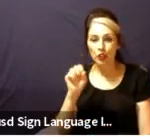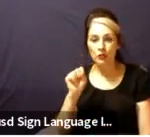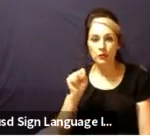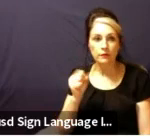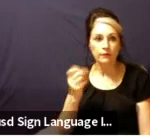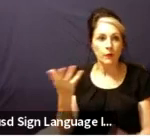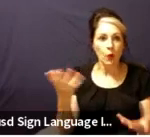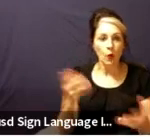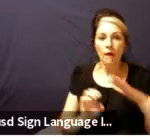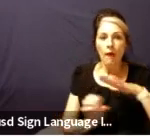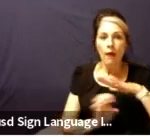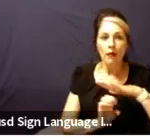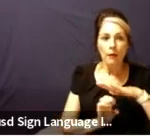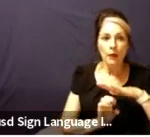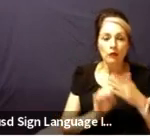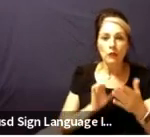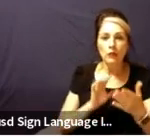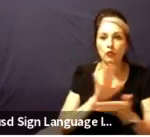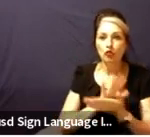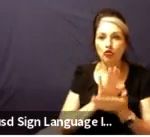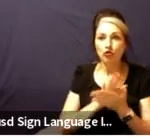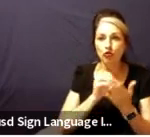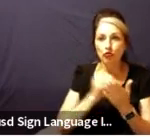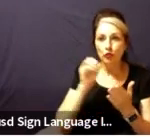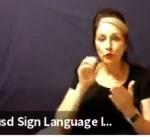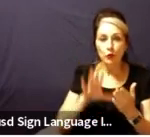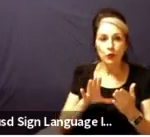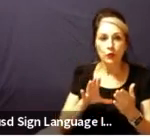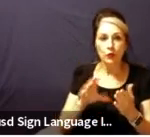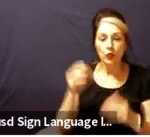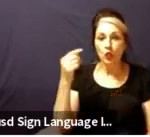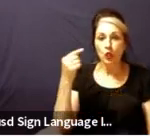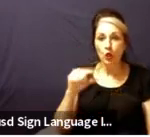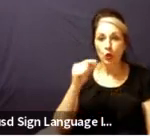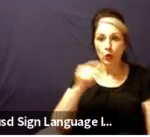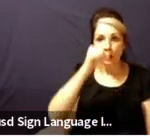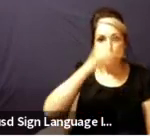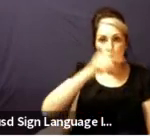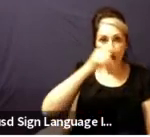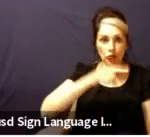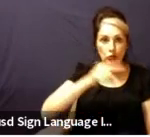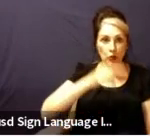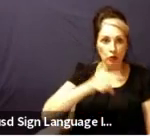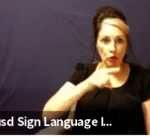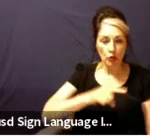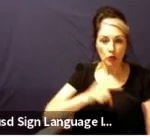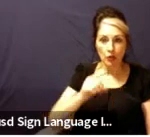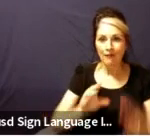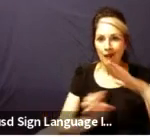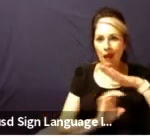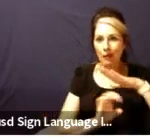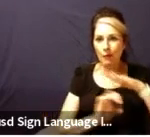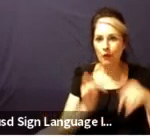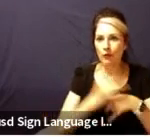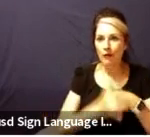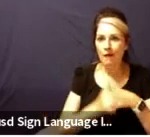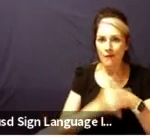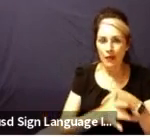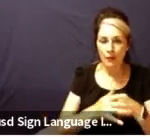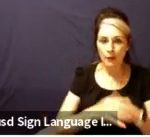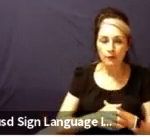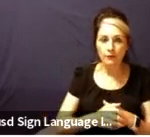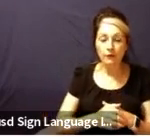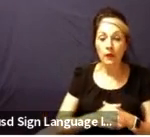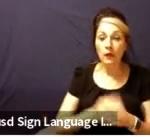elementary school students, the green check boxes are the features that would be available for those students.